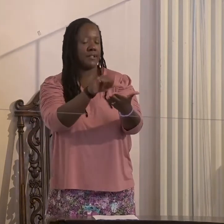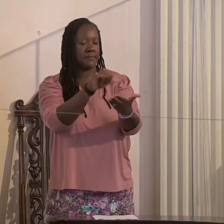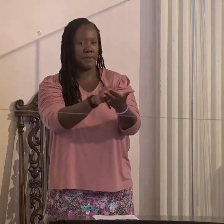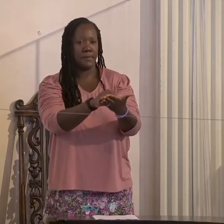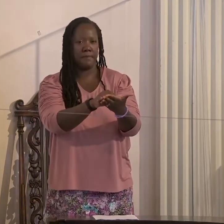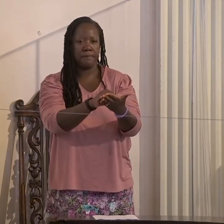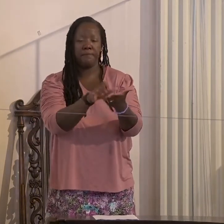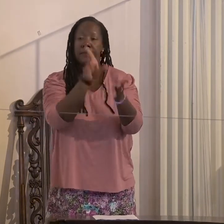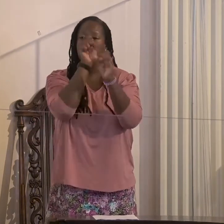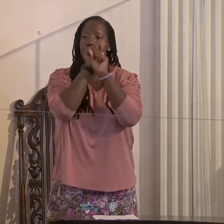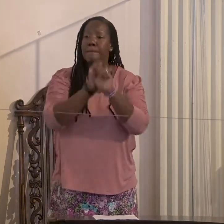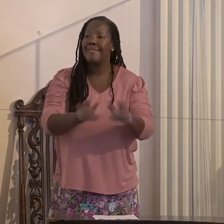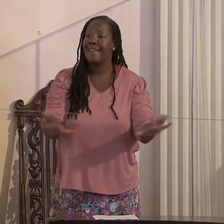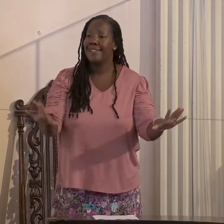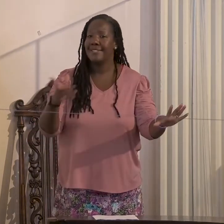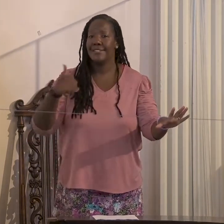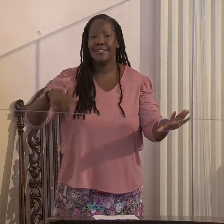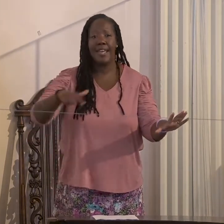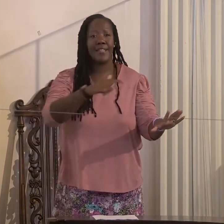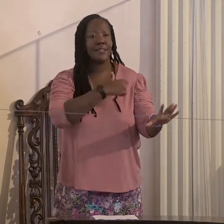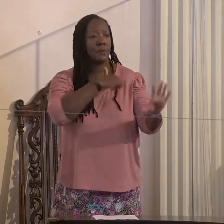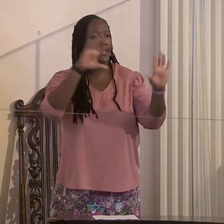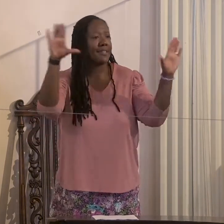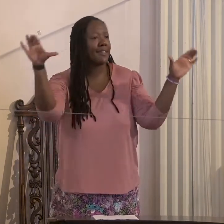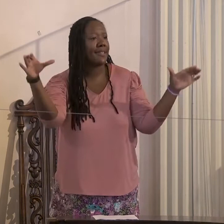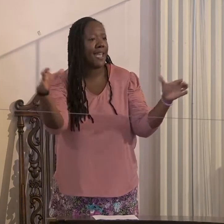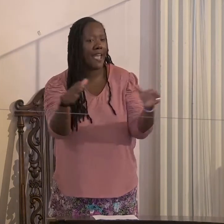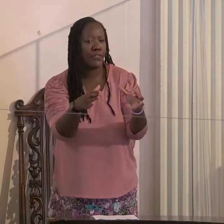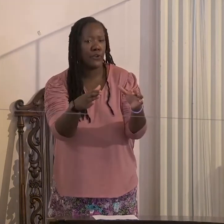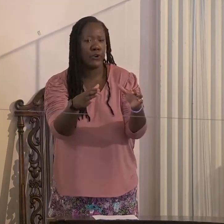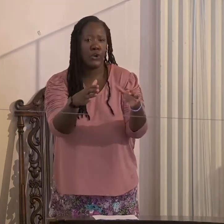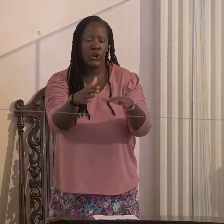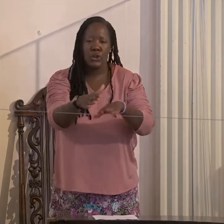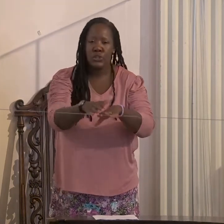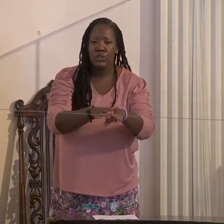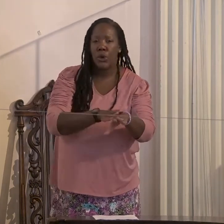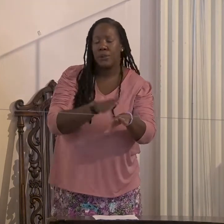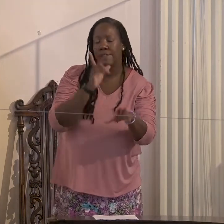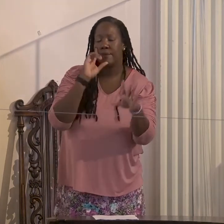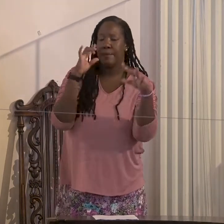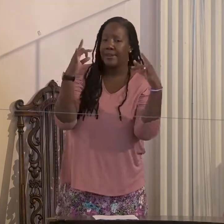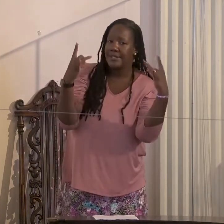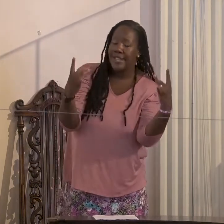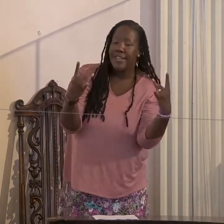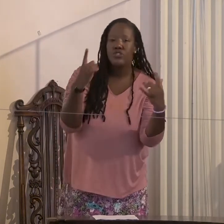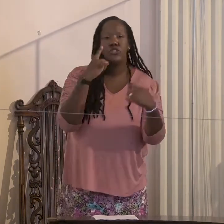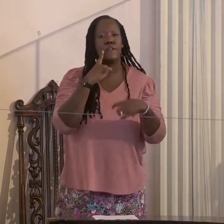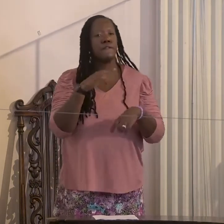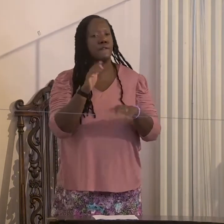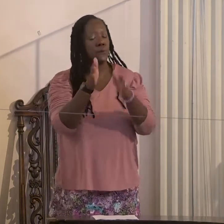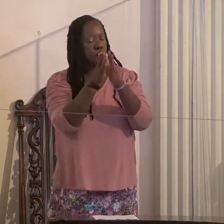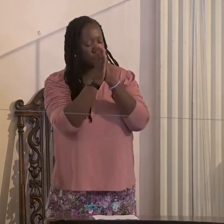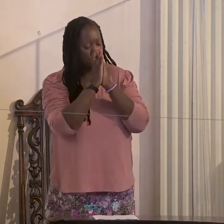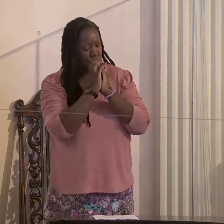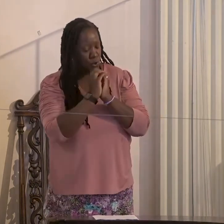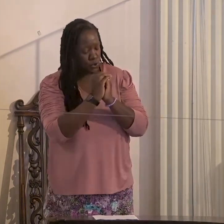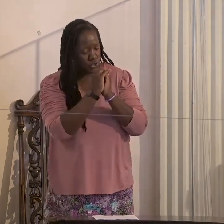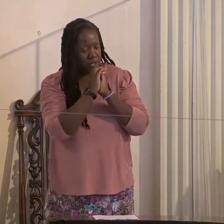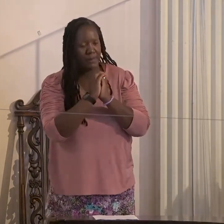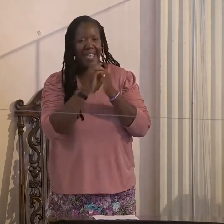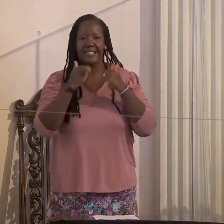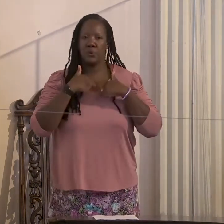Blessings as we gather slowly for meditation and worship, exploring the power of